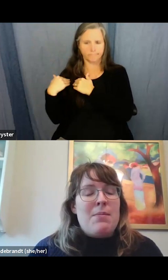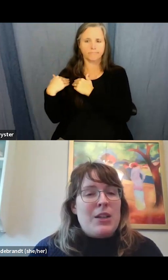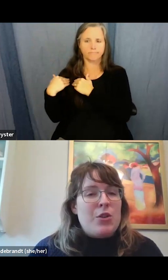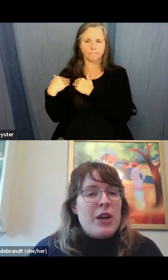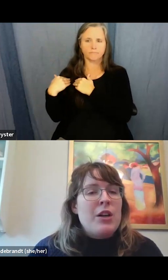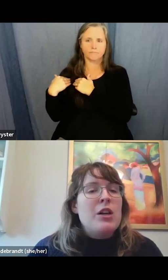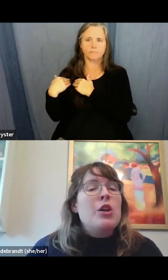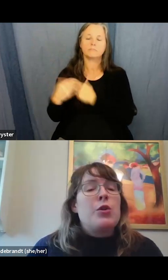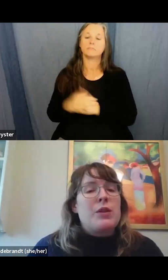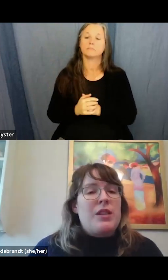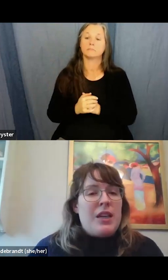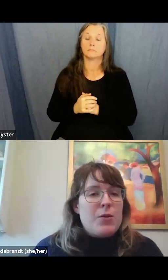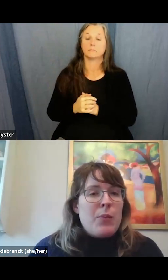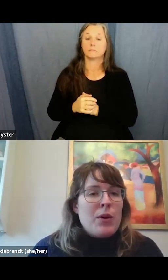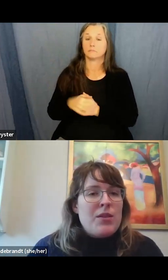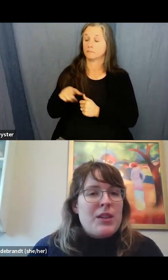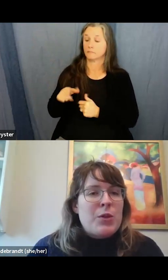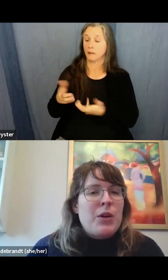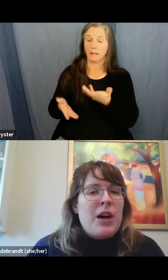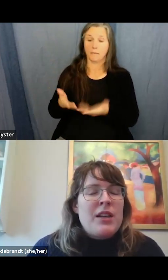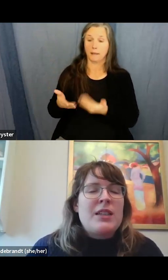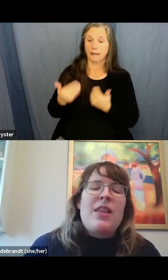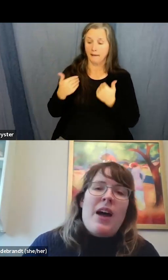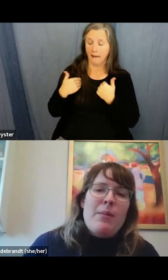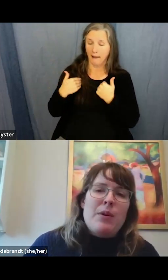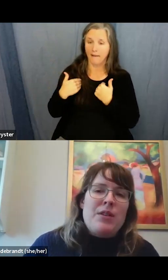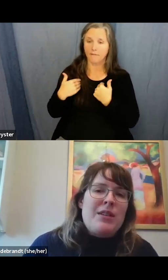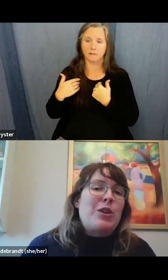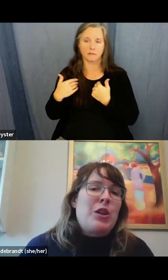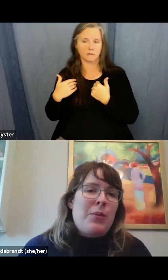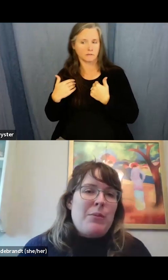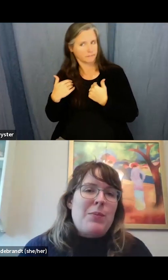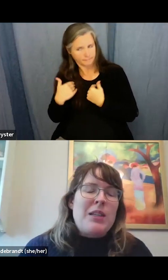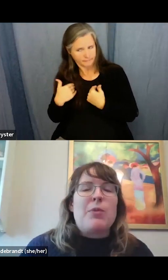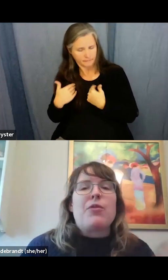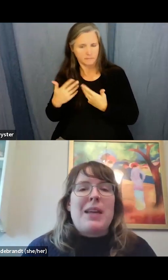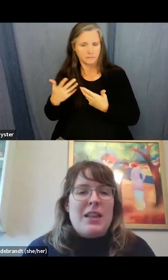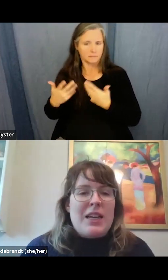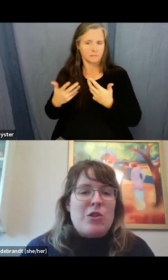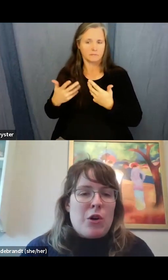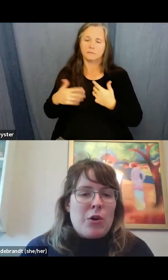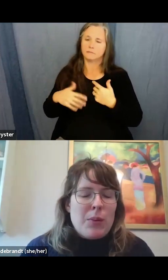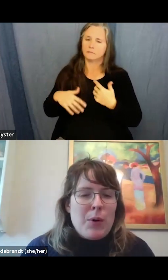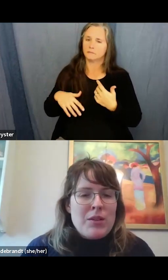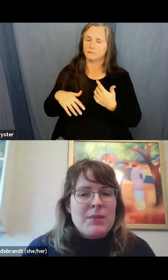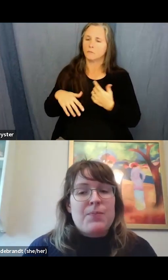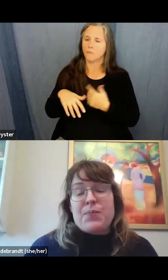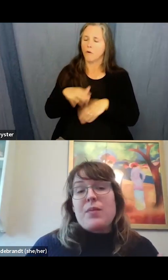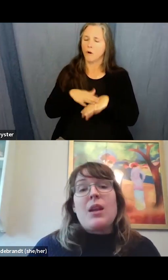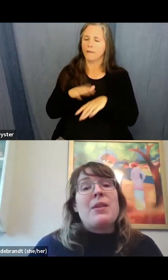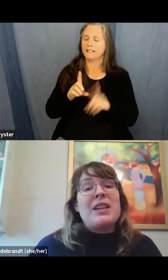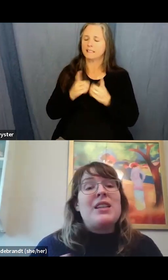licensed administrator who receives reports of sexual conduct, and that person is actually the one responsible for making the external